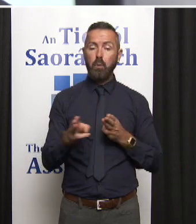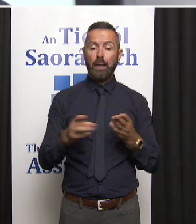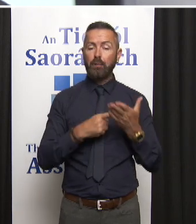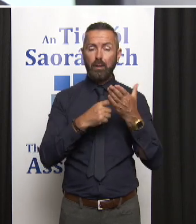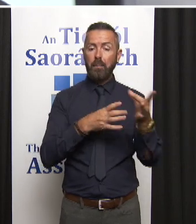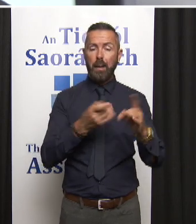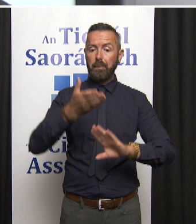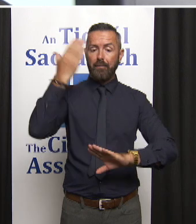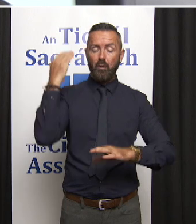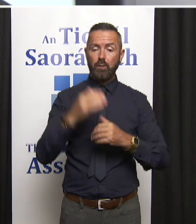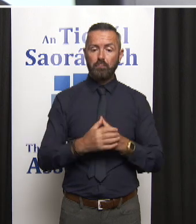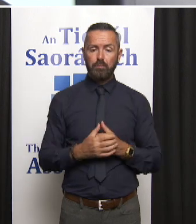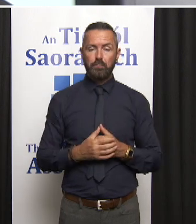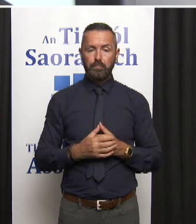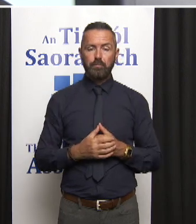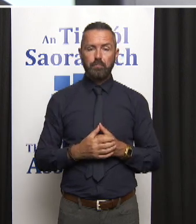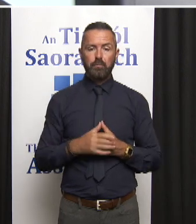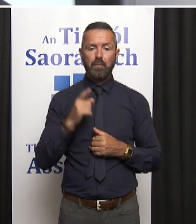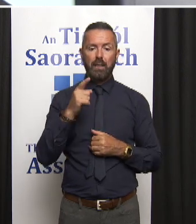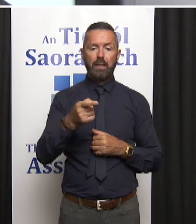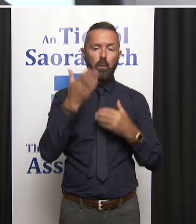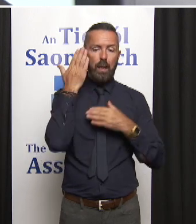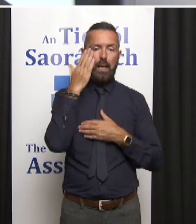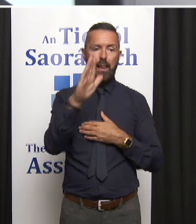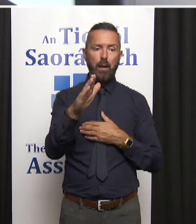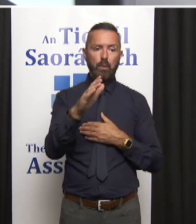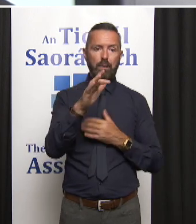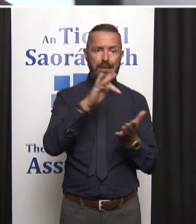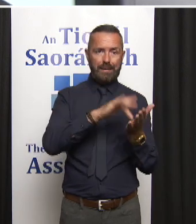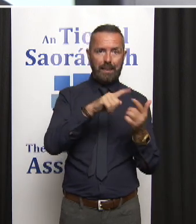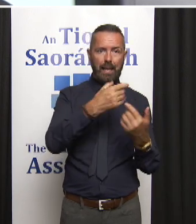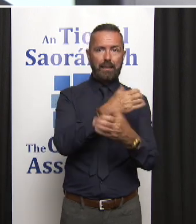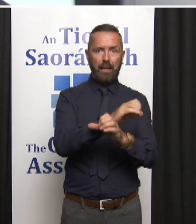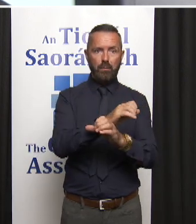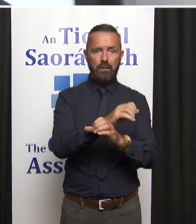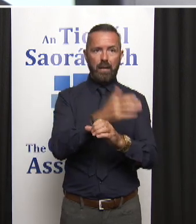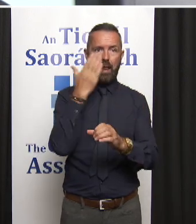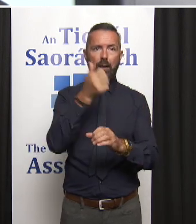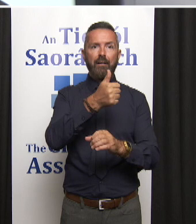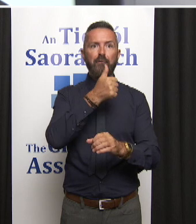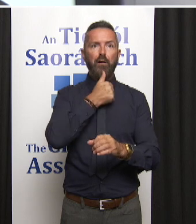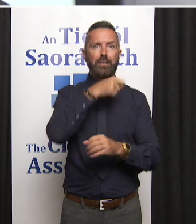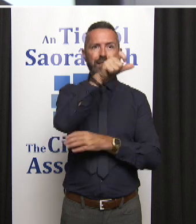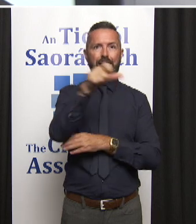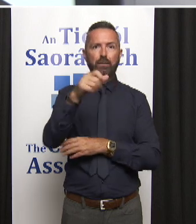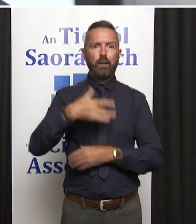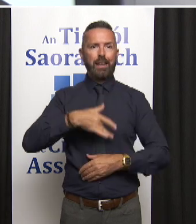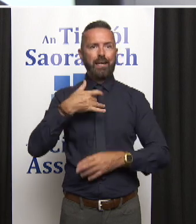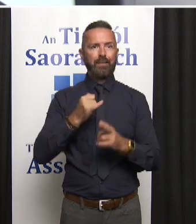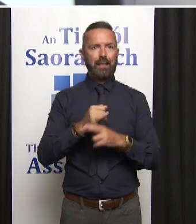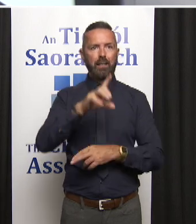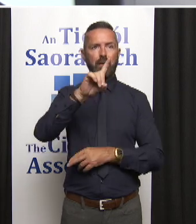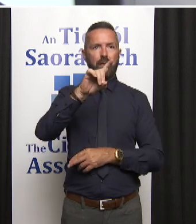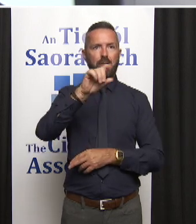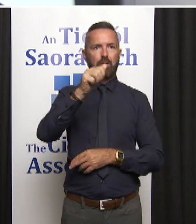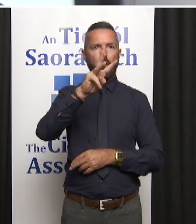previous proposals, and that would allow the city and county's first ever first citizen to reside in Dawson Street and utilise the existing